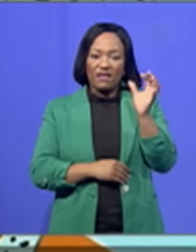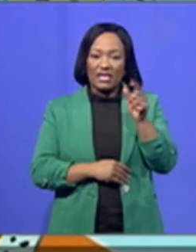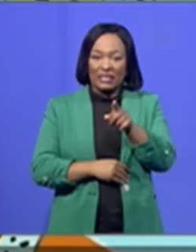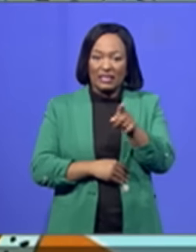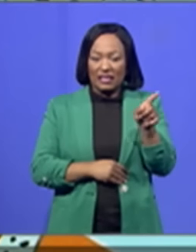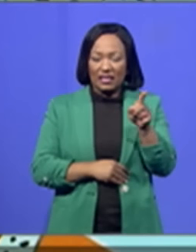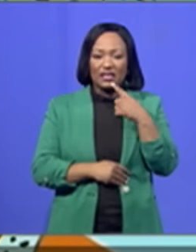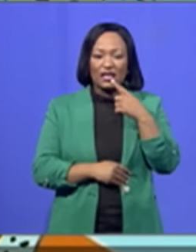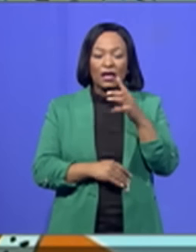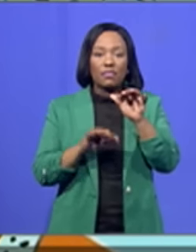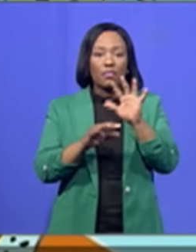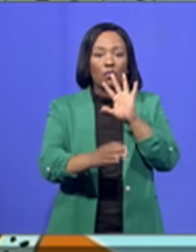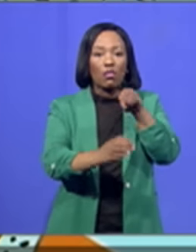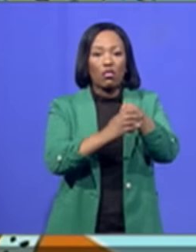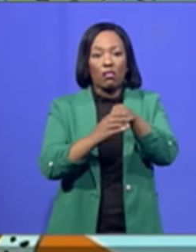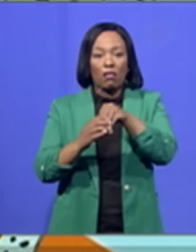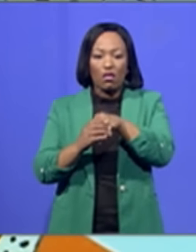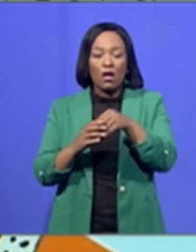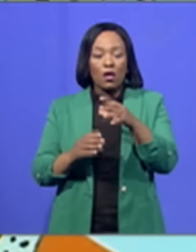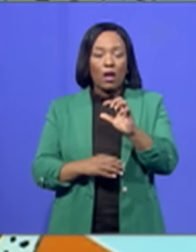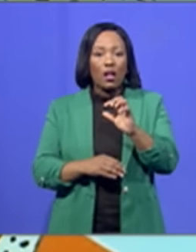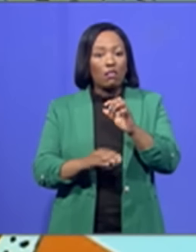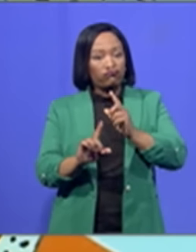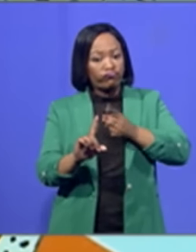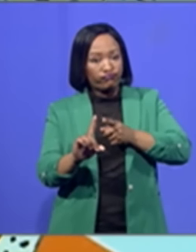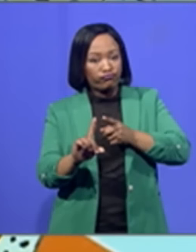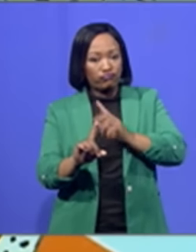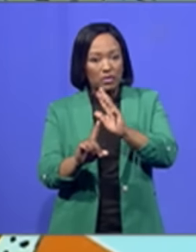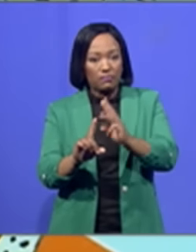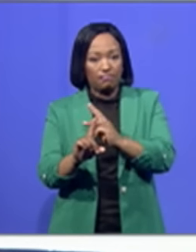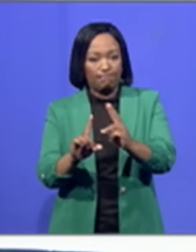bao ba amegago ba letotšwe ke magato a kgalemo.